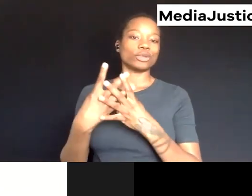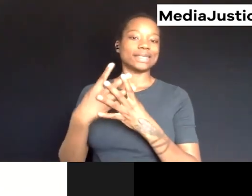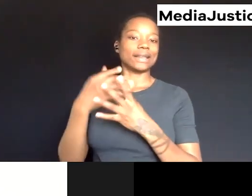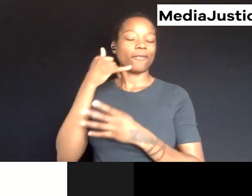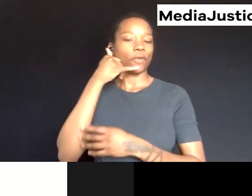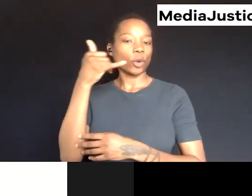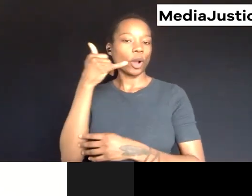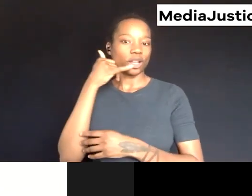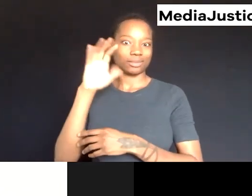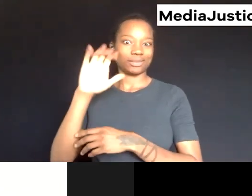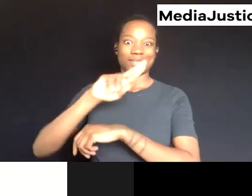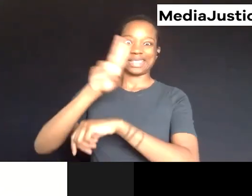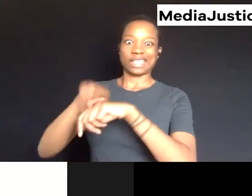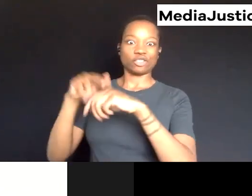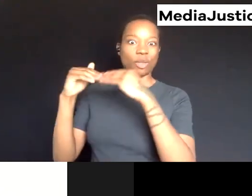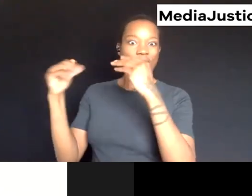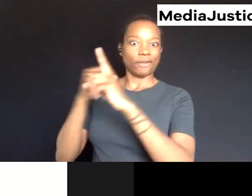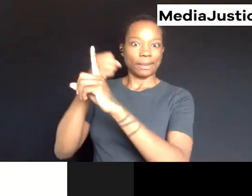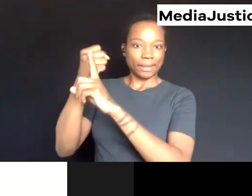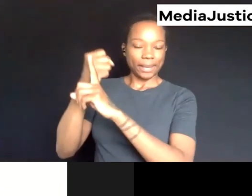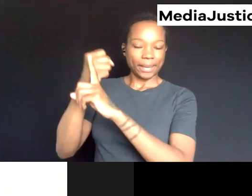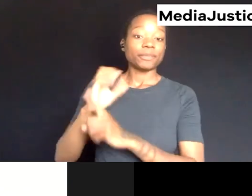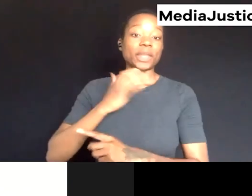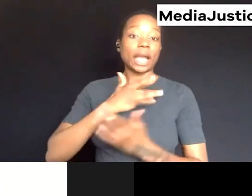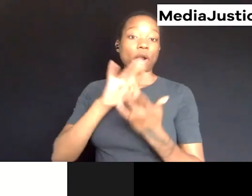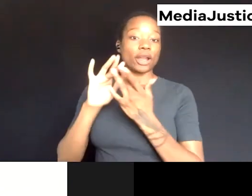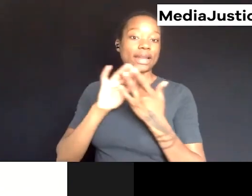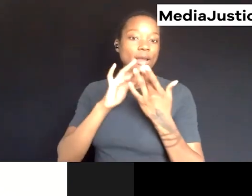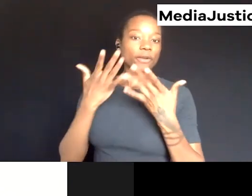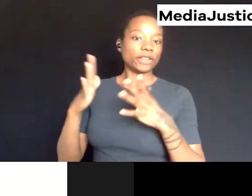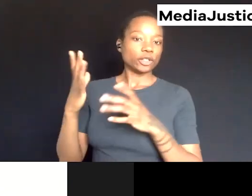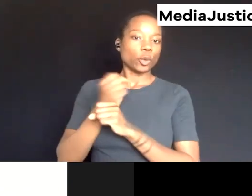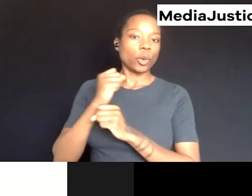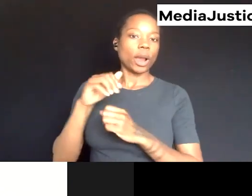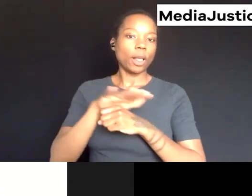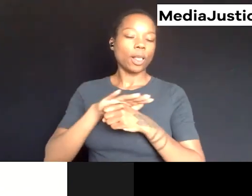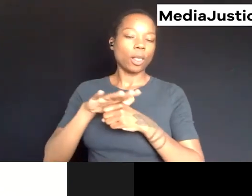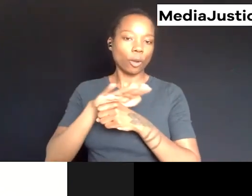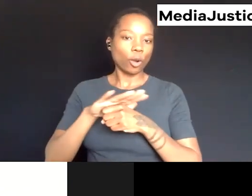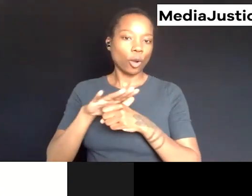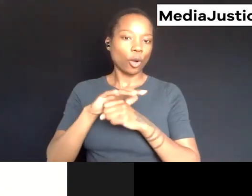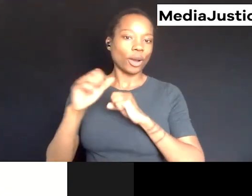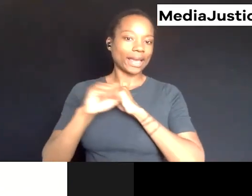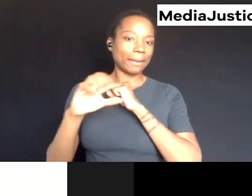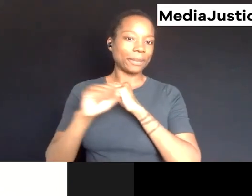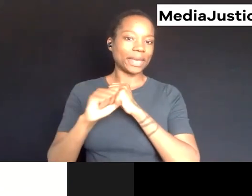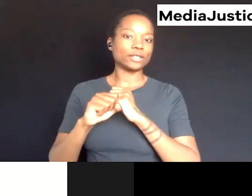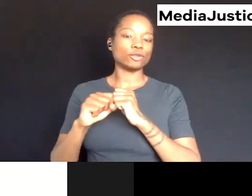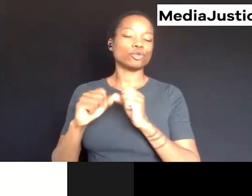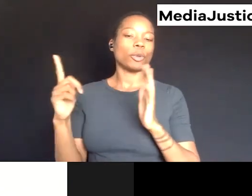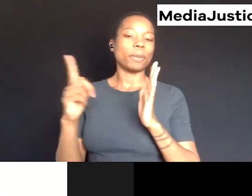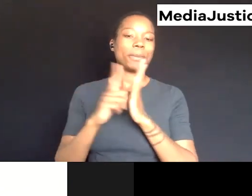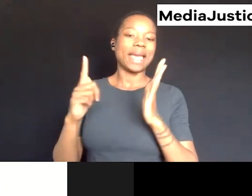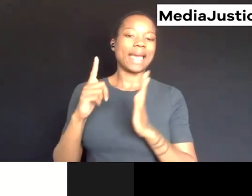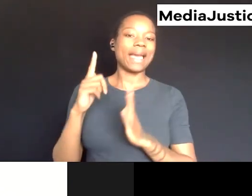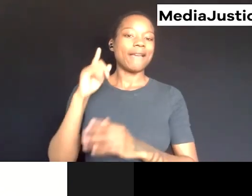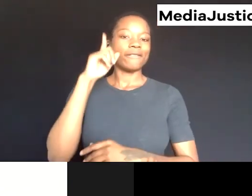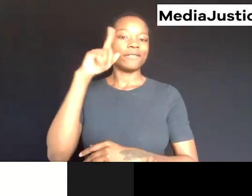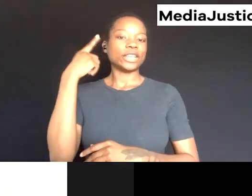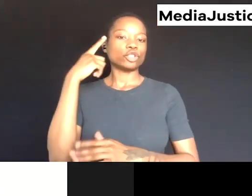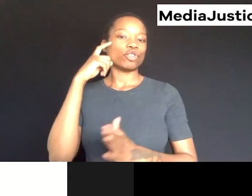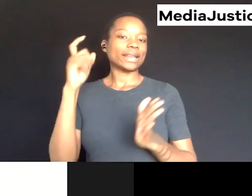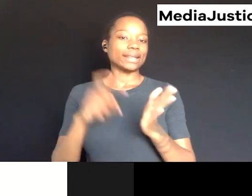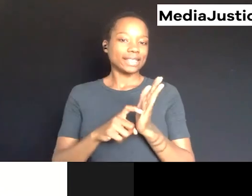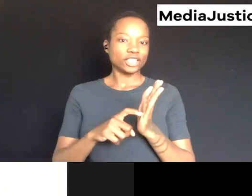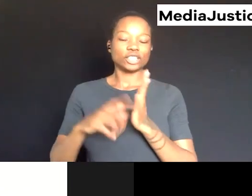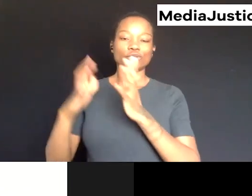Our network has won local campaigns to ban facial recognition, to dismantle predictive policing, to defund